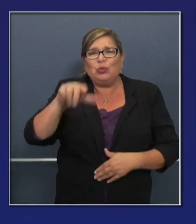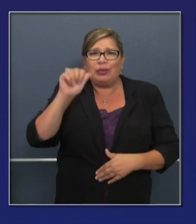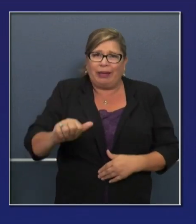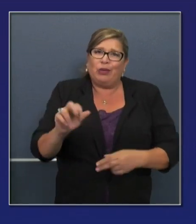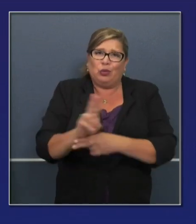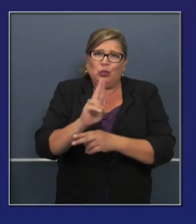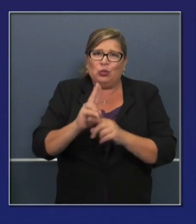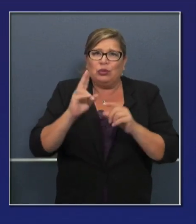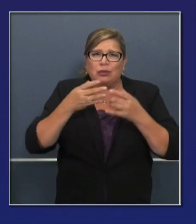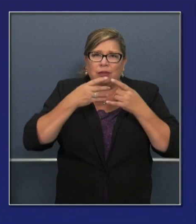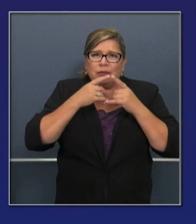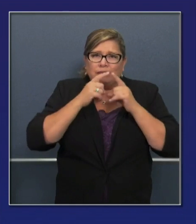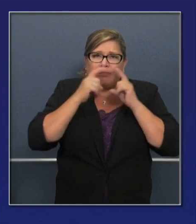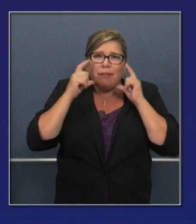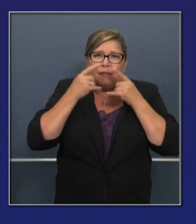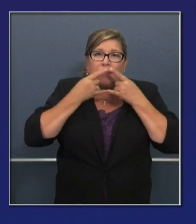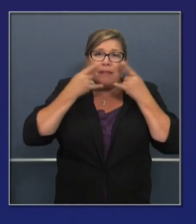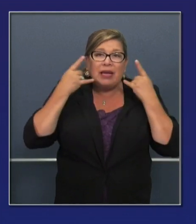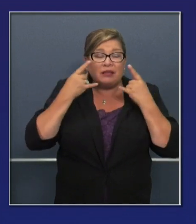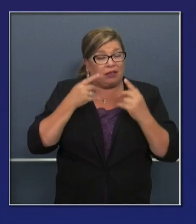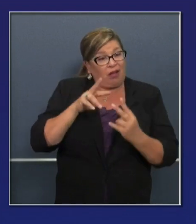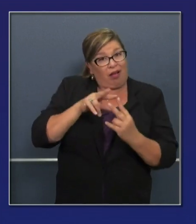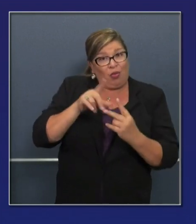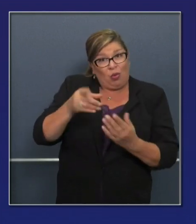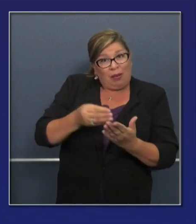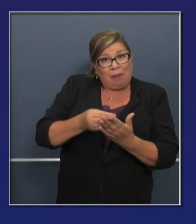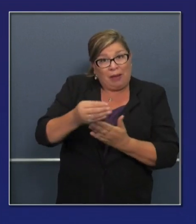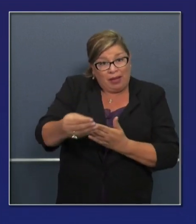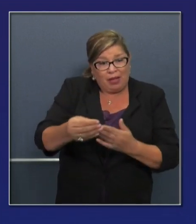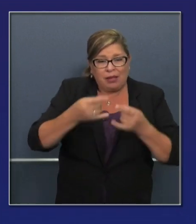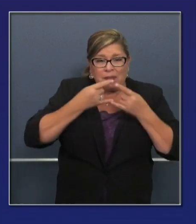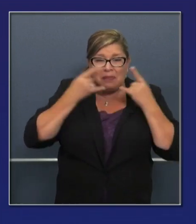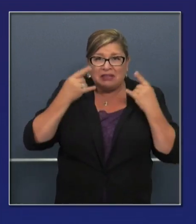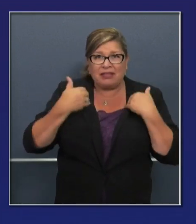our covid19.ca.gov website,